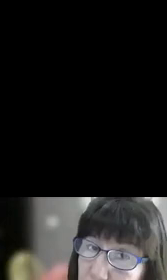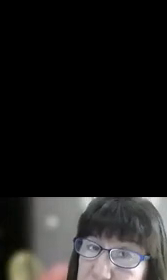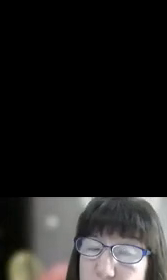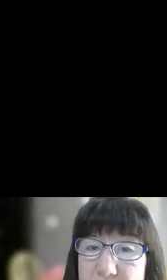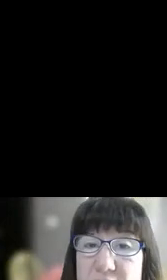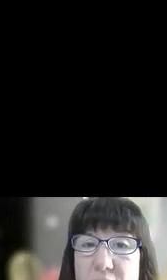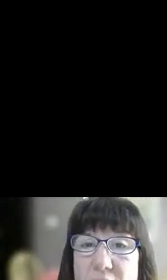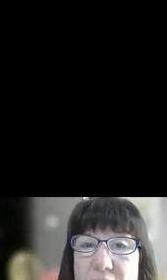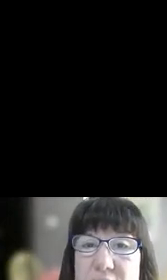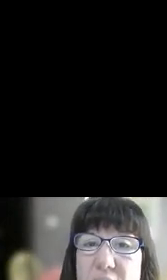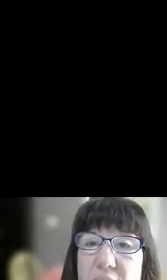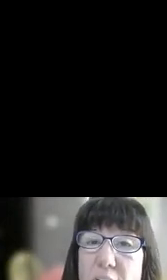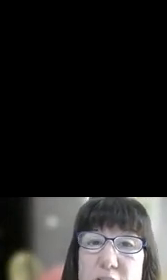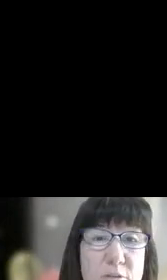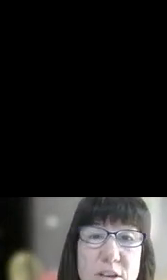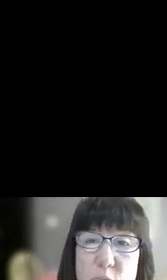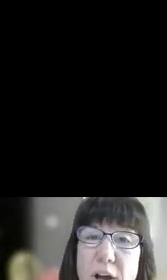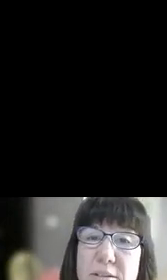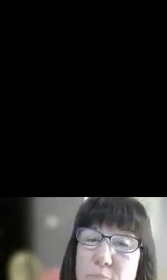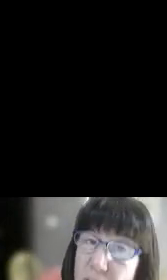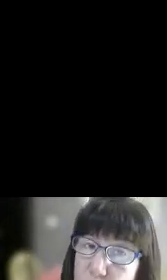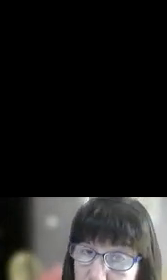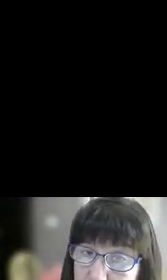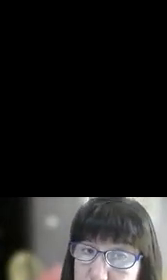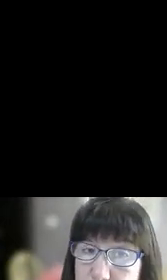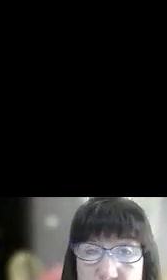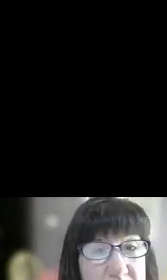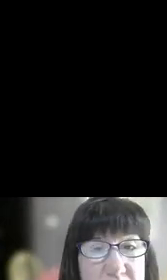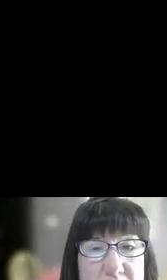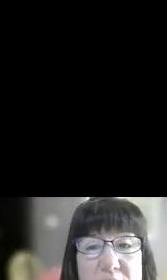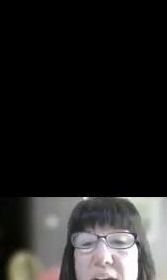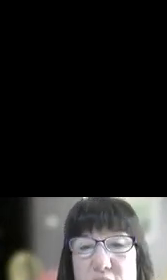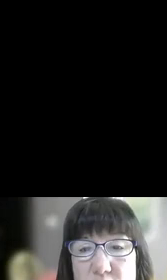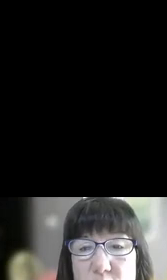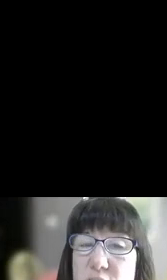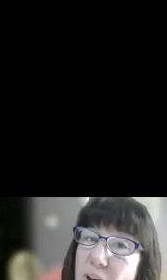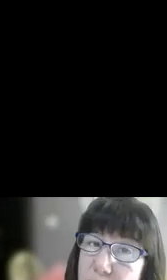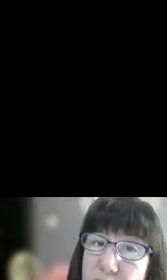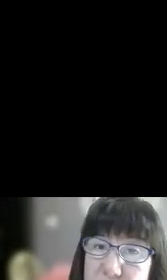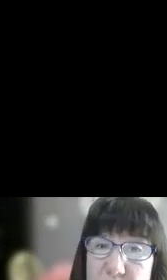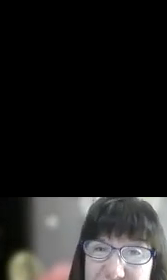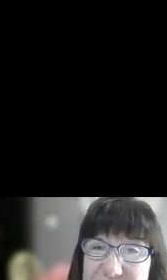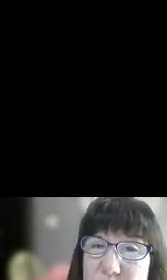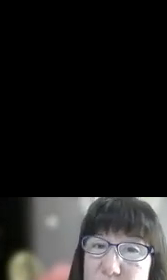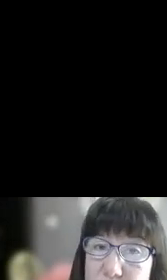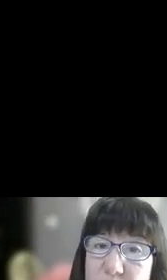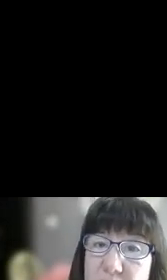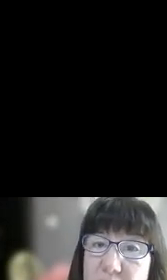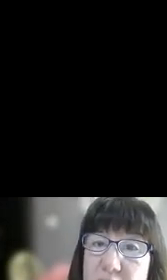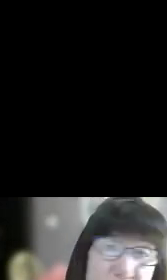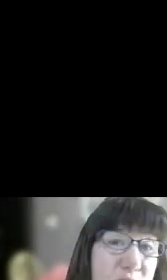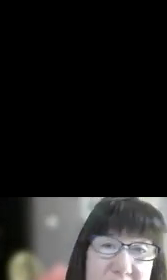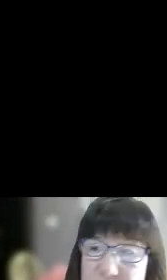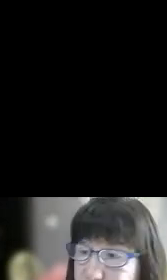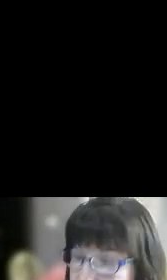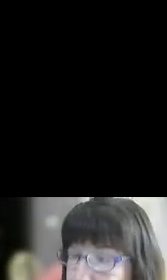of course the benefit to that is two things. One, paid work terms in between, and two, you have work experience when you're completing